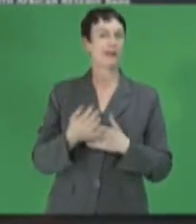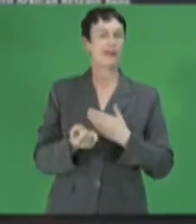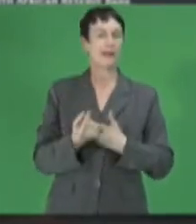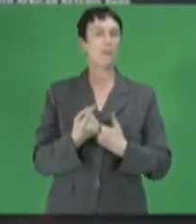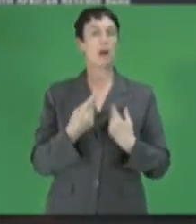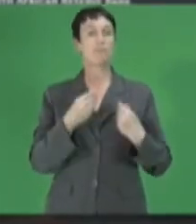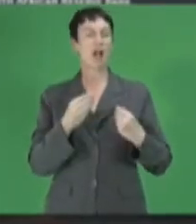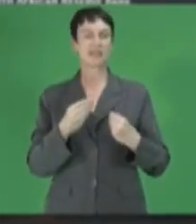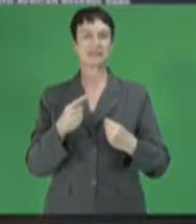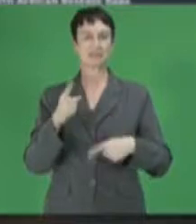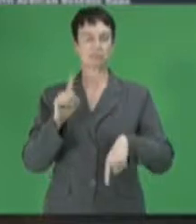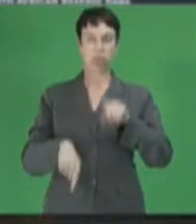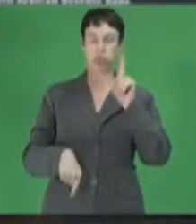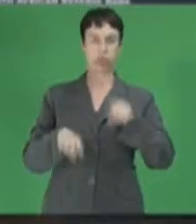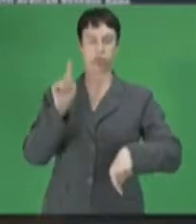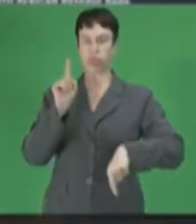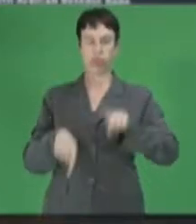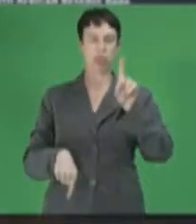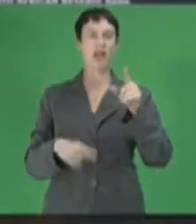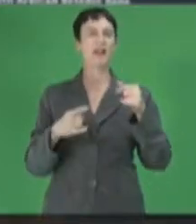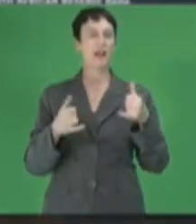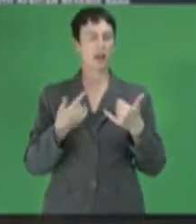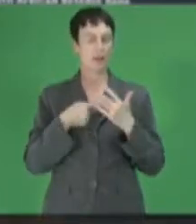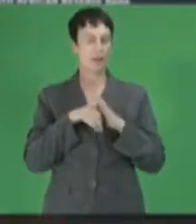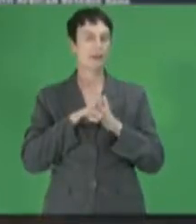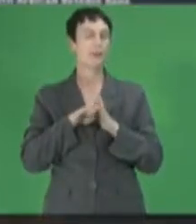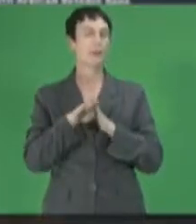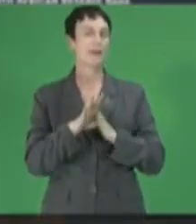market. Thanks, Chair.